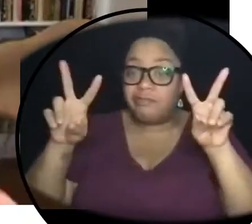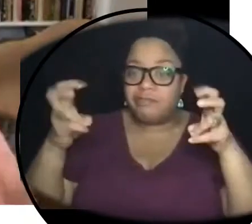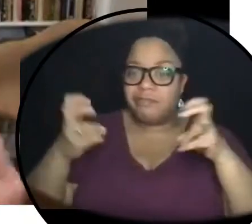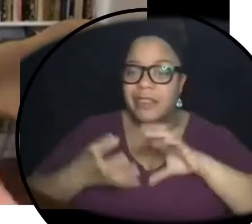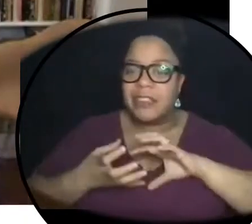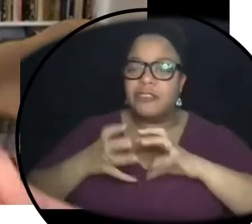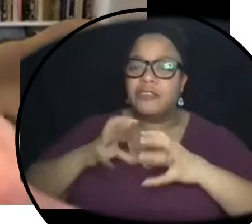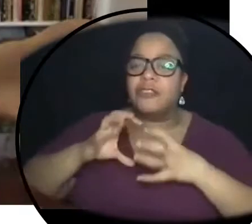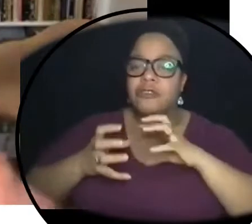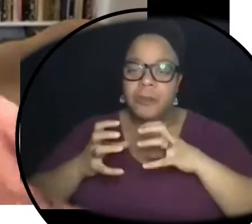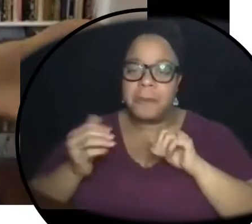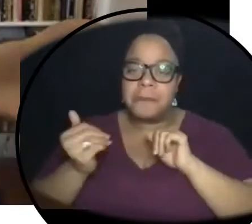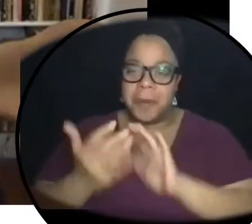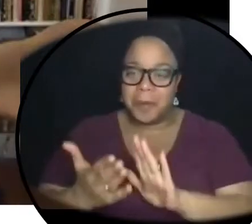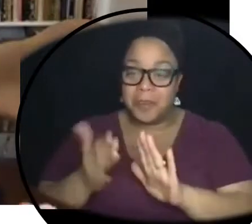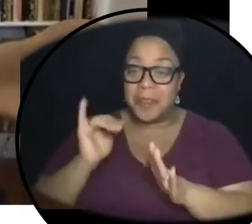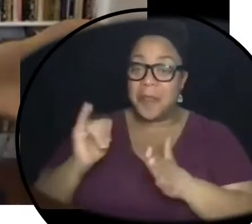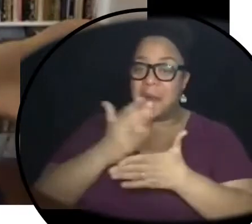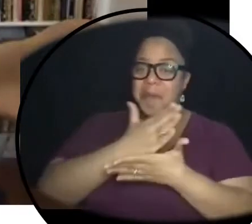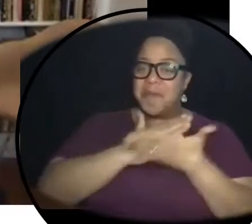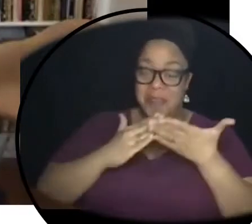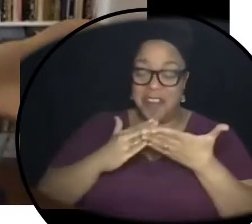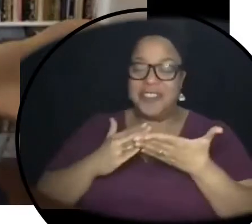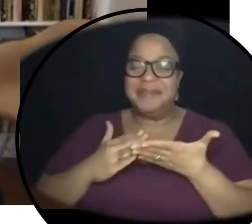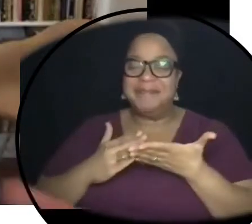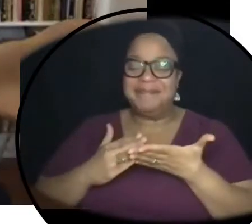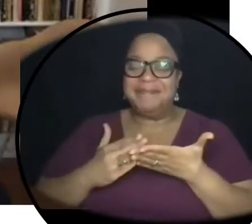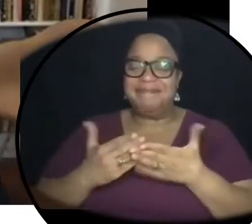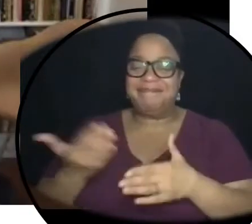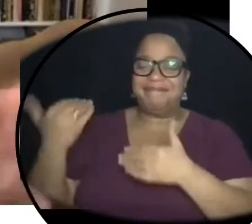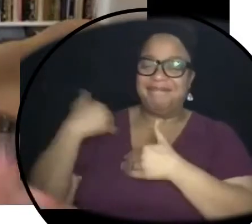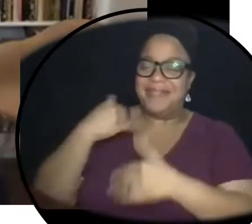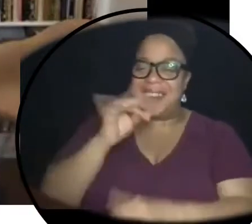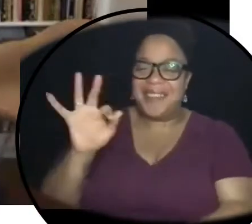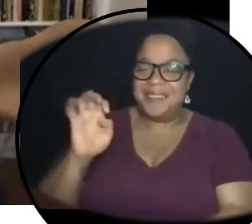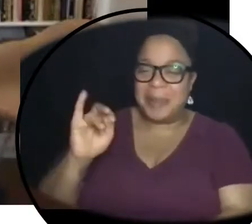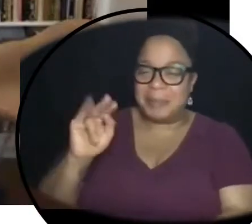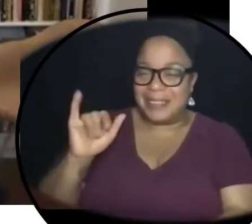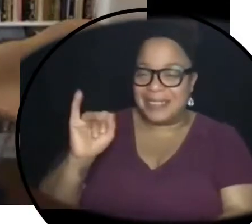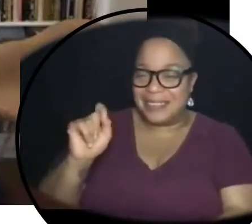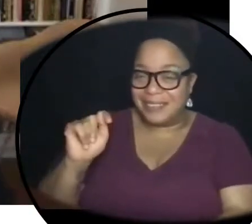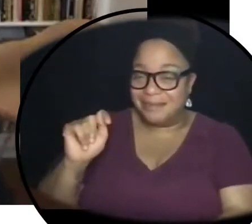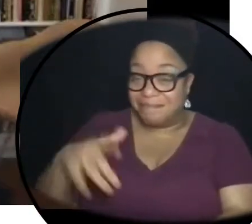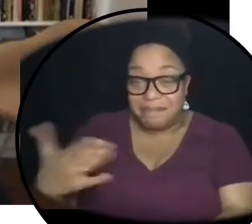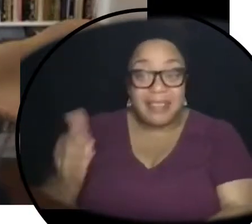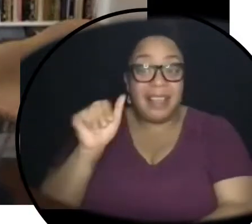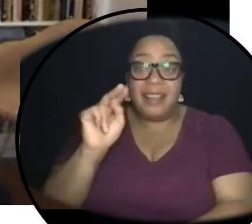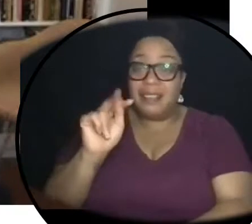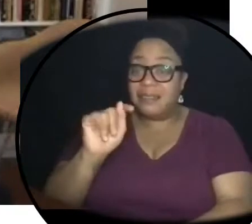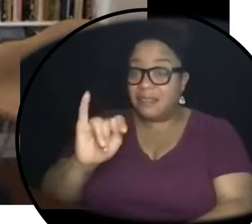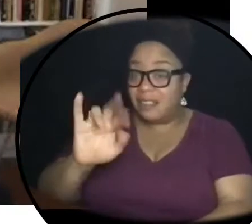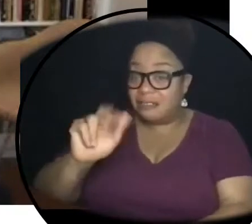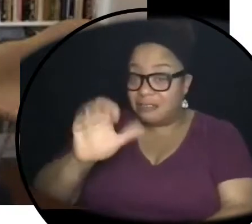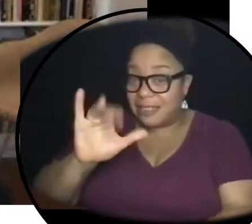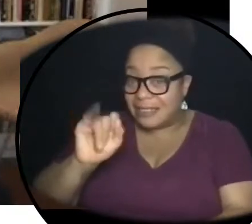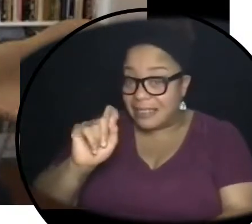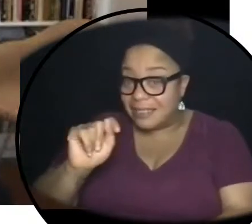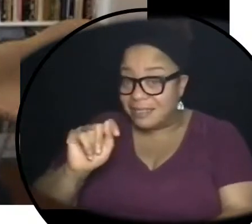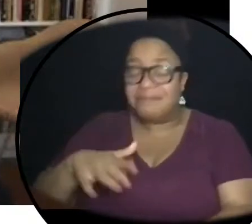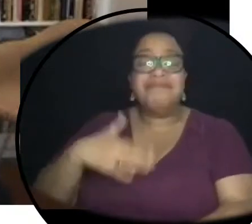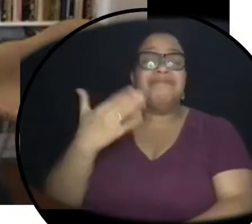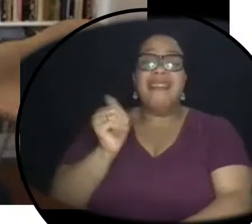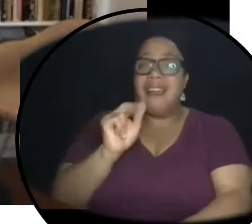not just one new thing, but addressing all of the enabling conditions.